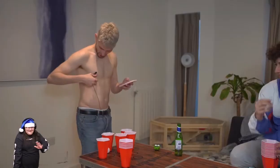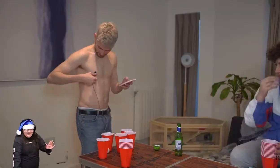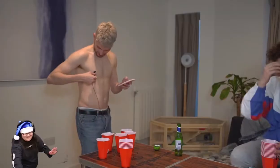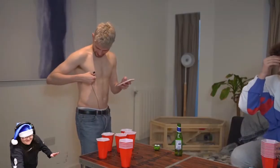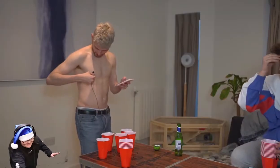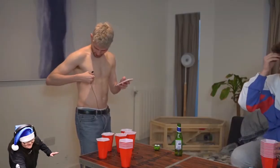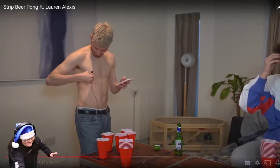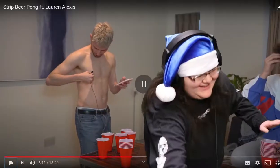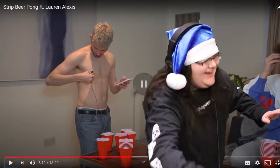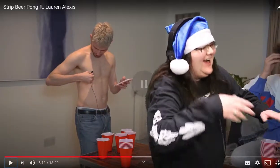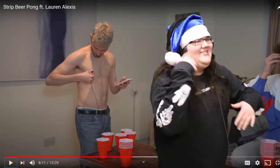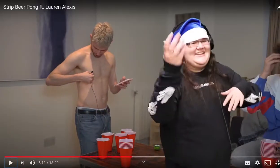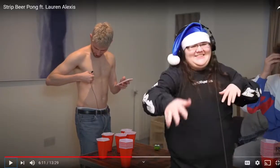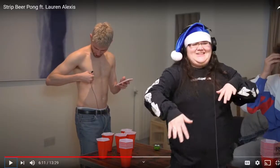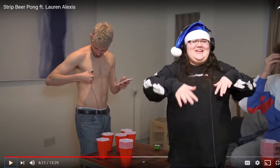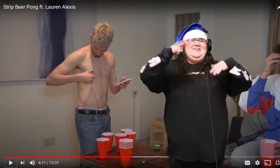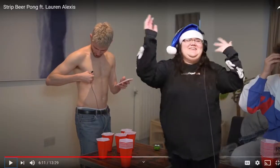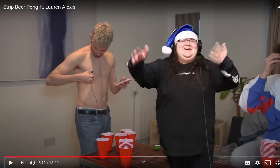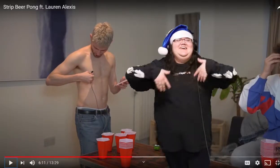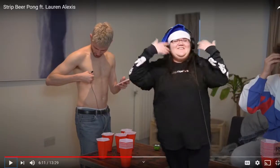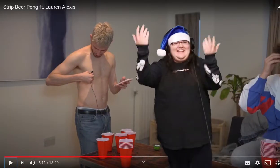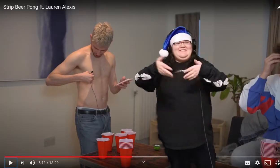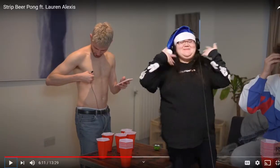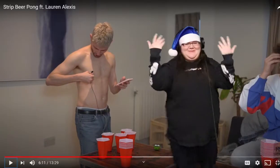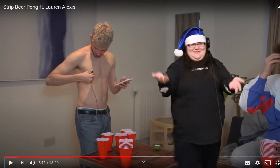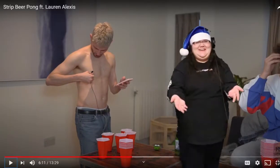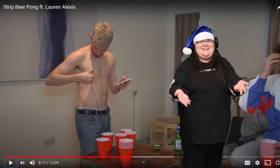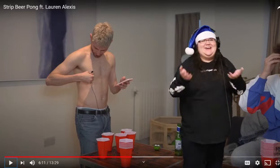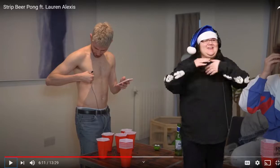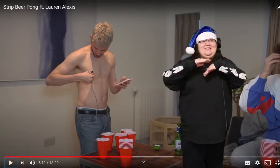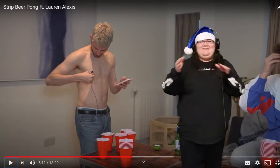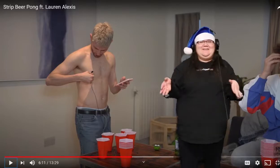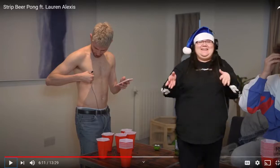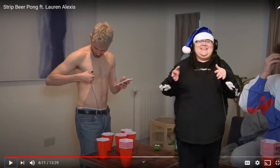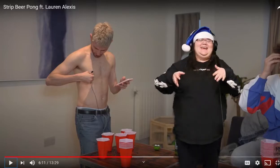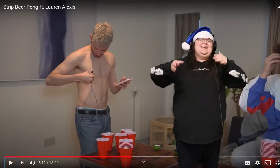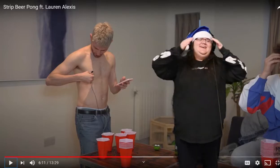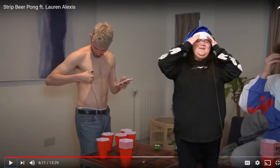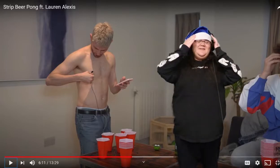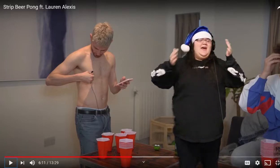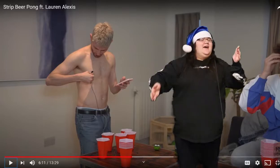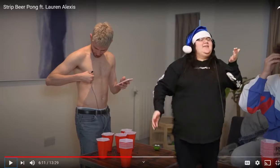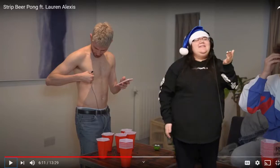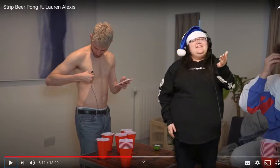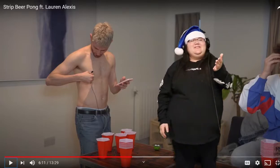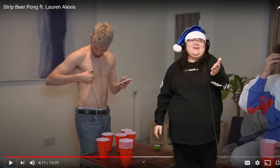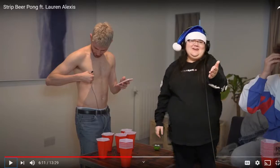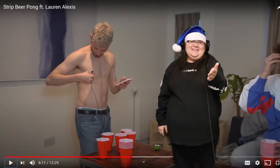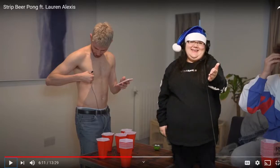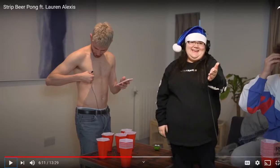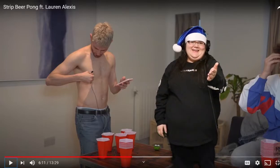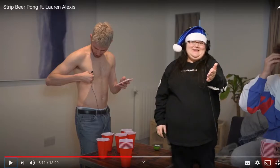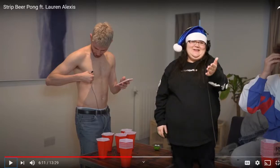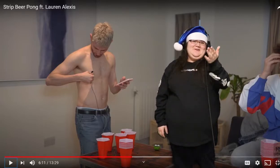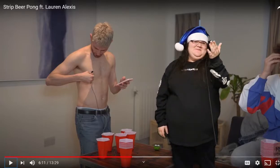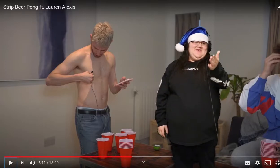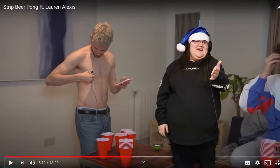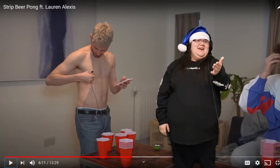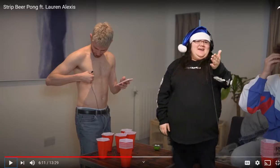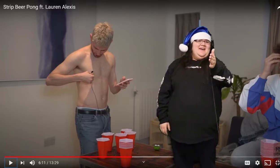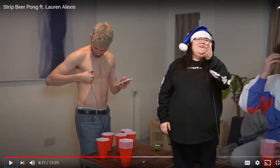hold on, I'm no, sorry, hold it's on. I have to get this out while I remember it, because I don't forget at the end. At least the good thing